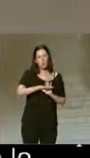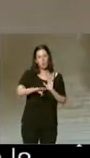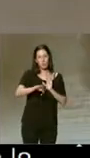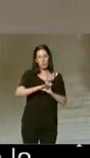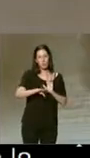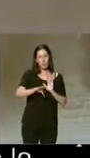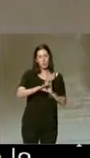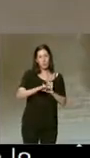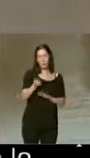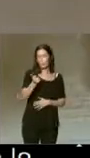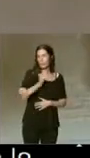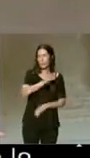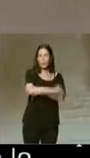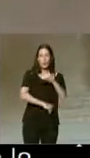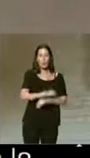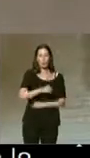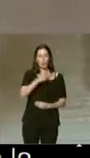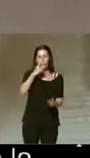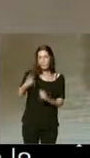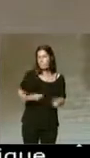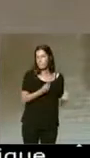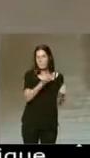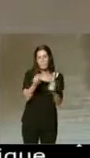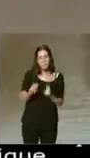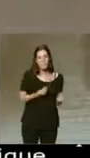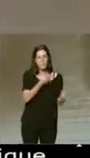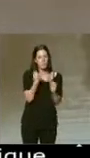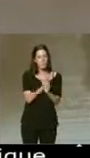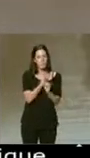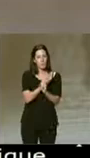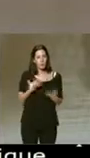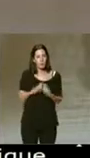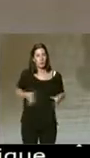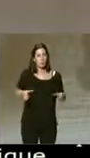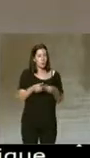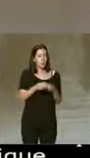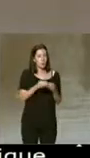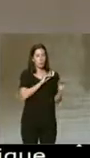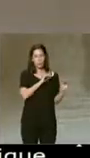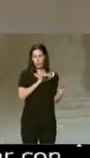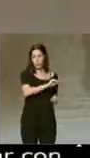closely linked to the fact that we work with a certain group.